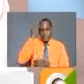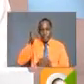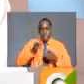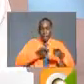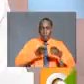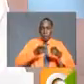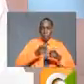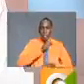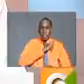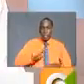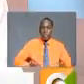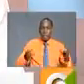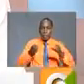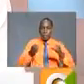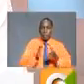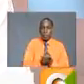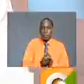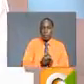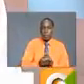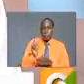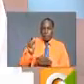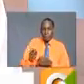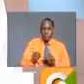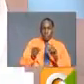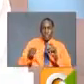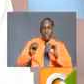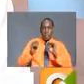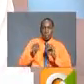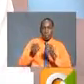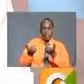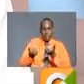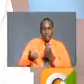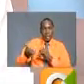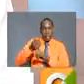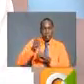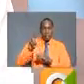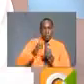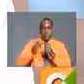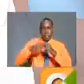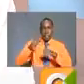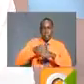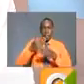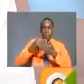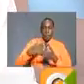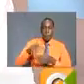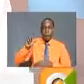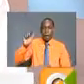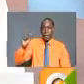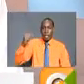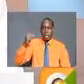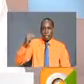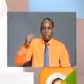regulating religious groups, and the closest we ever came to it was in 2016 when former Attorney General Githu